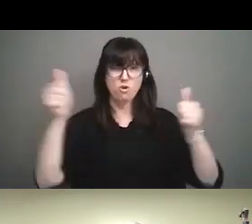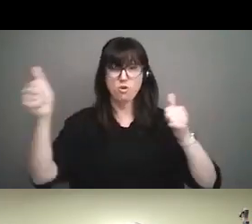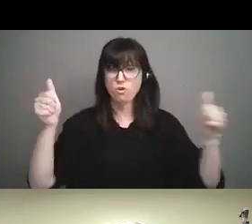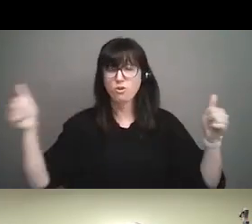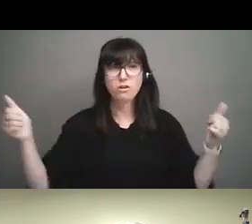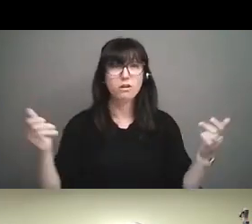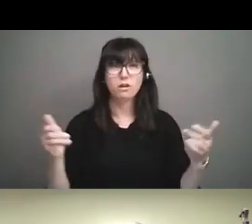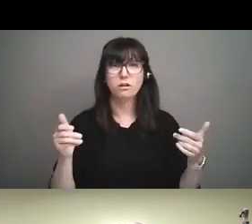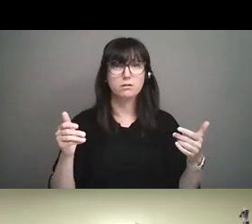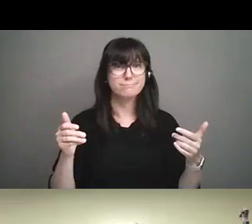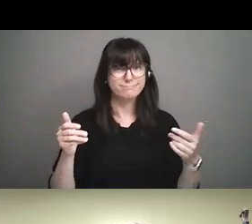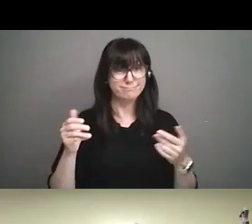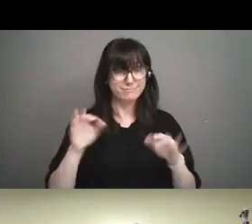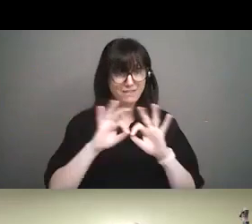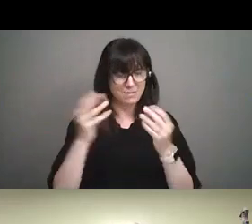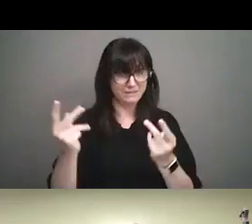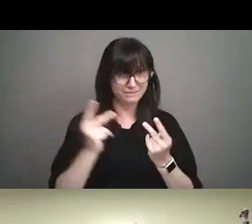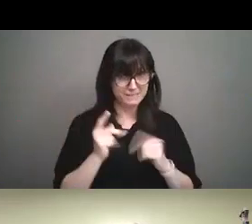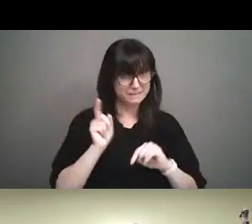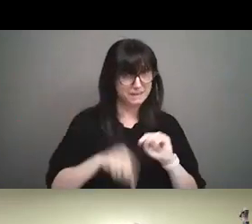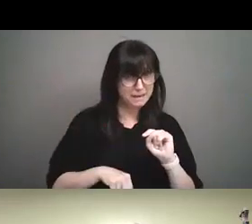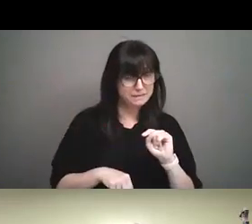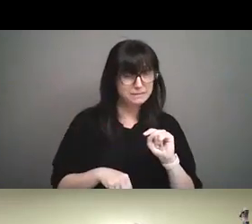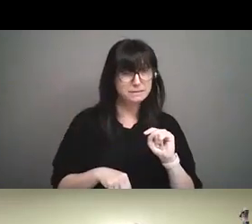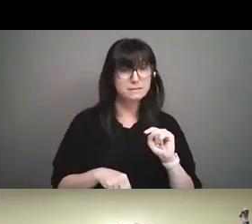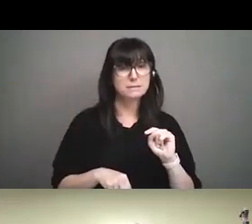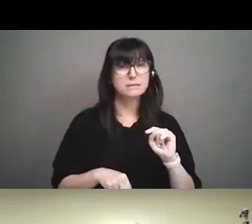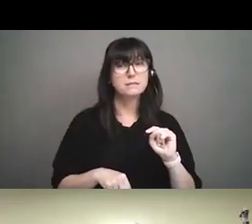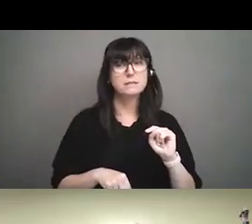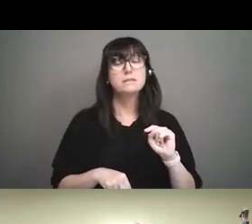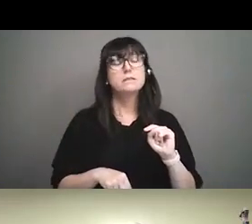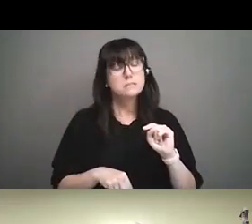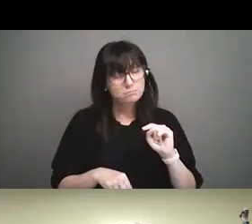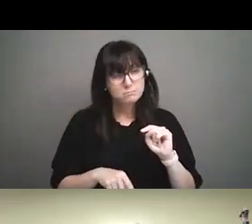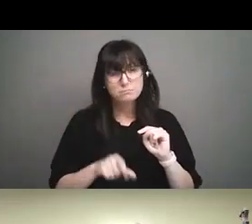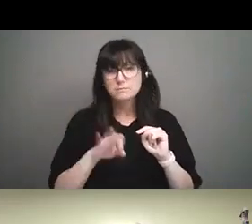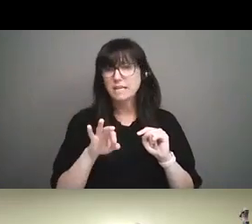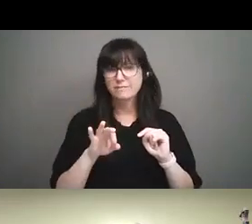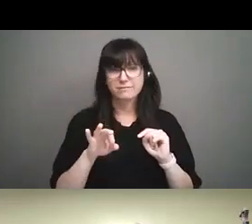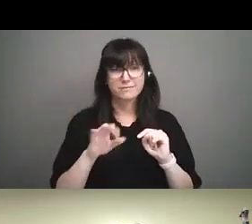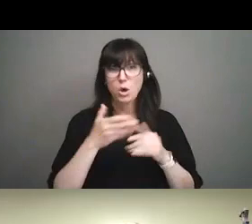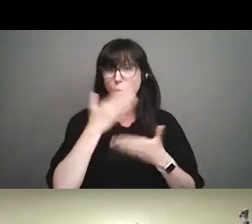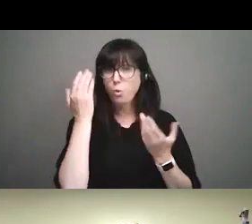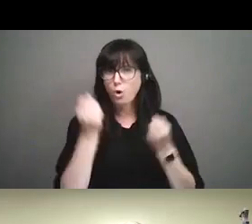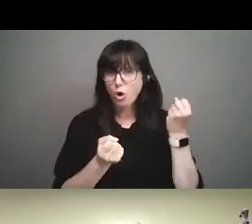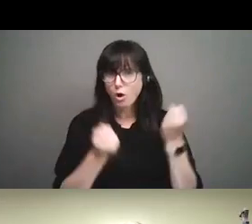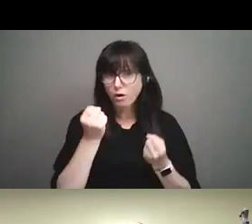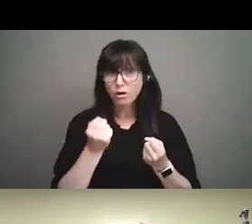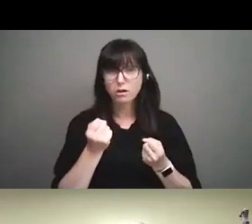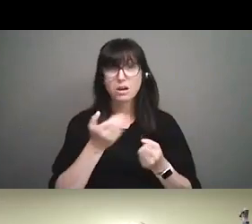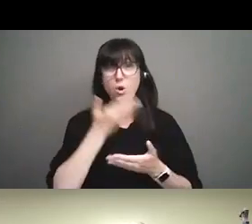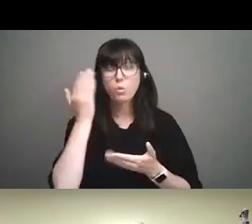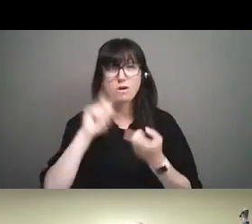family can't visit during the current isolation rules, if you have a lack of transportation or friends, or